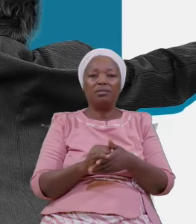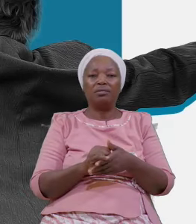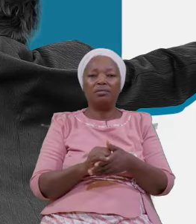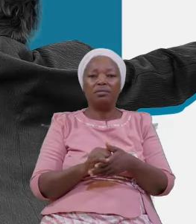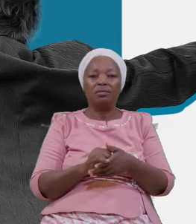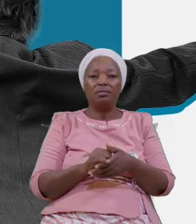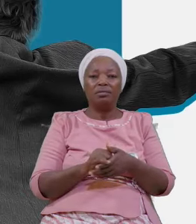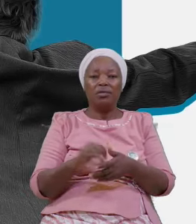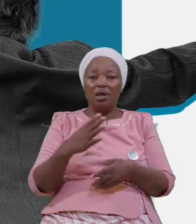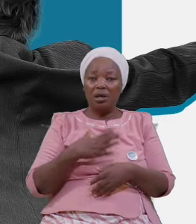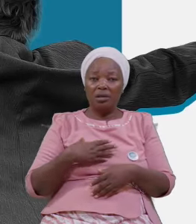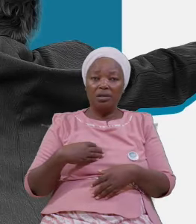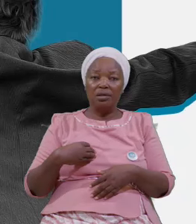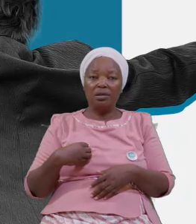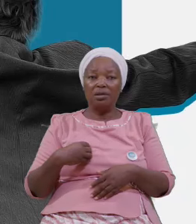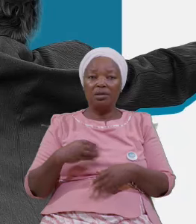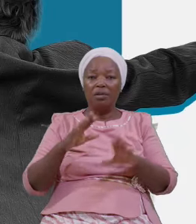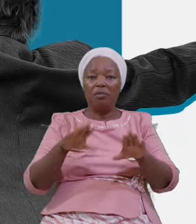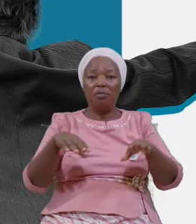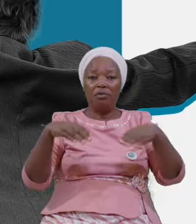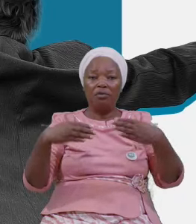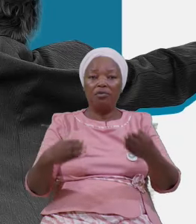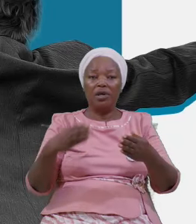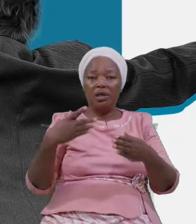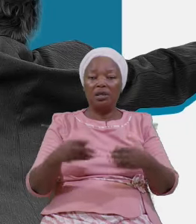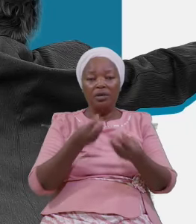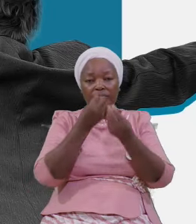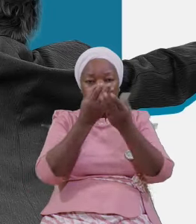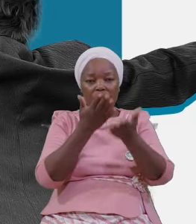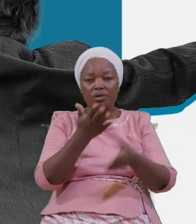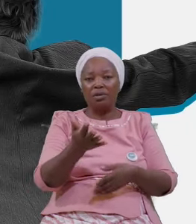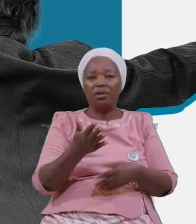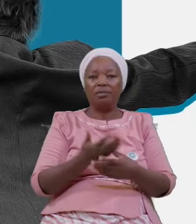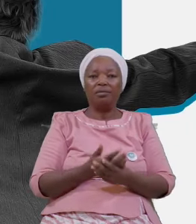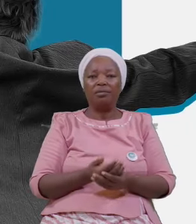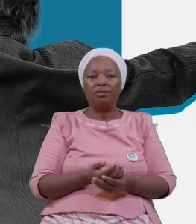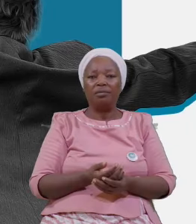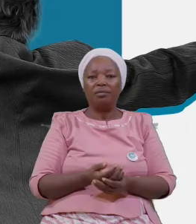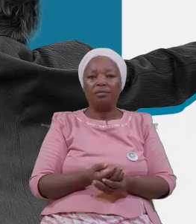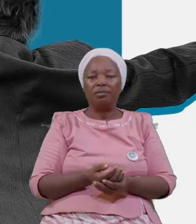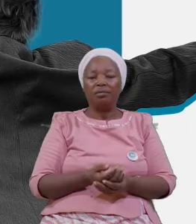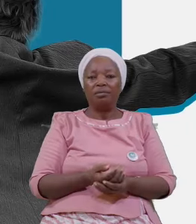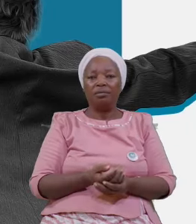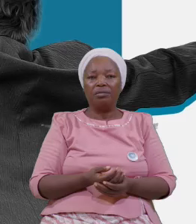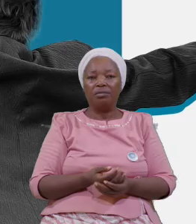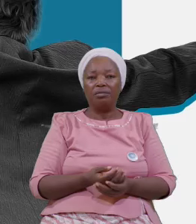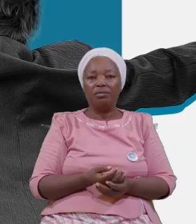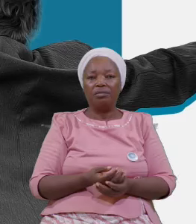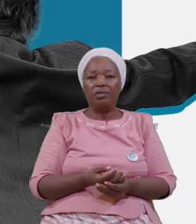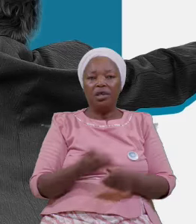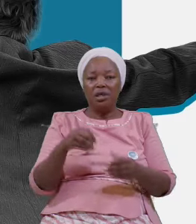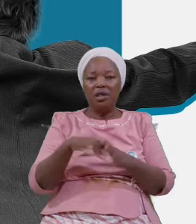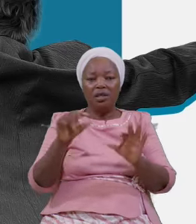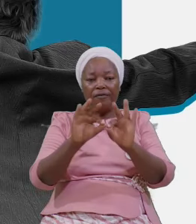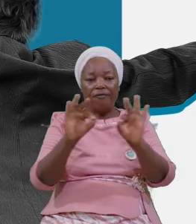and provide the information in the form that is in that